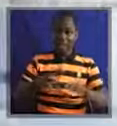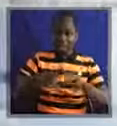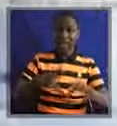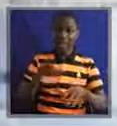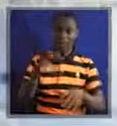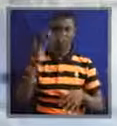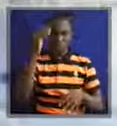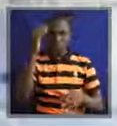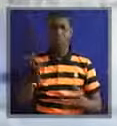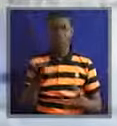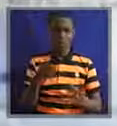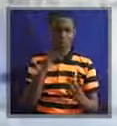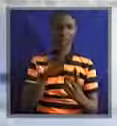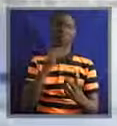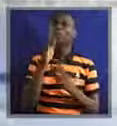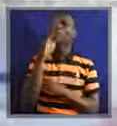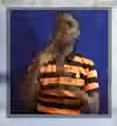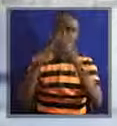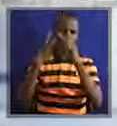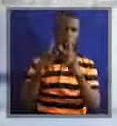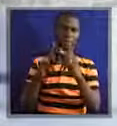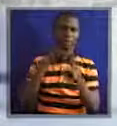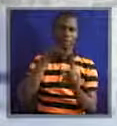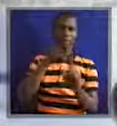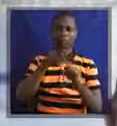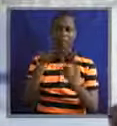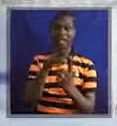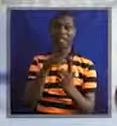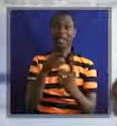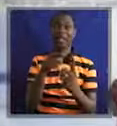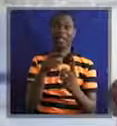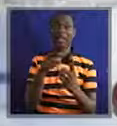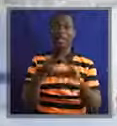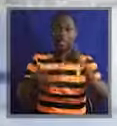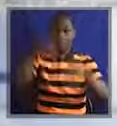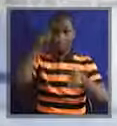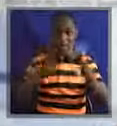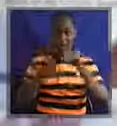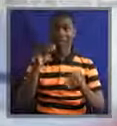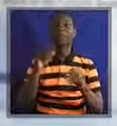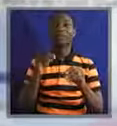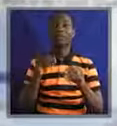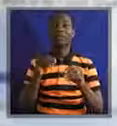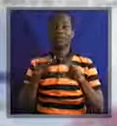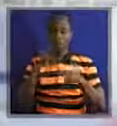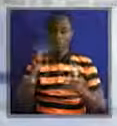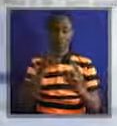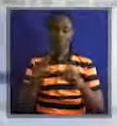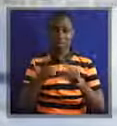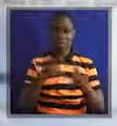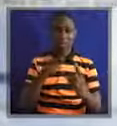for na oye magician so to speak na ono ankasa e claim